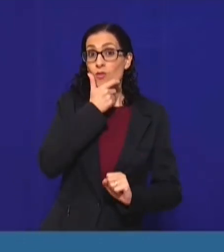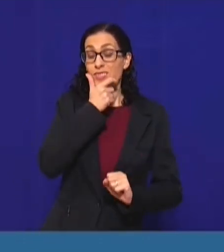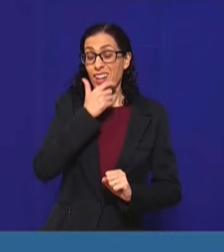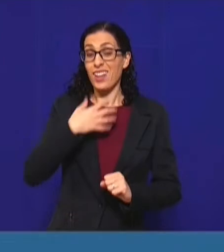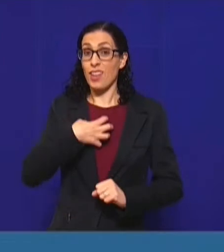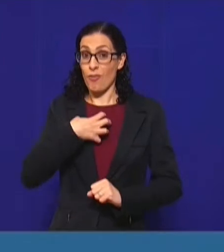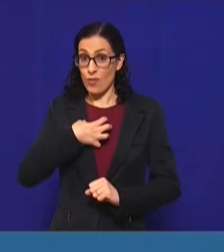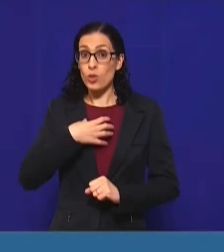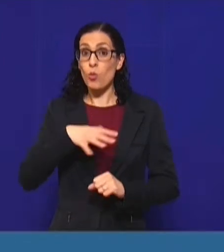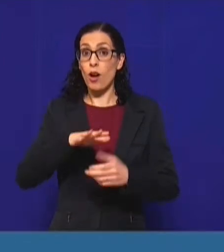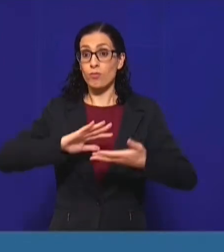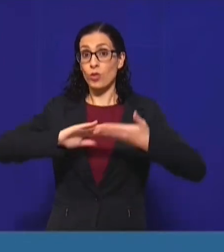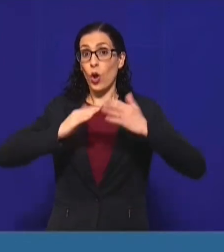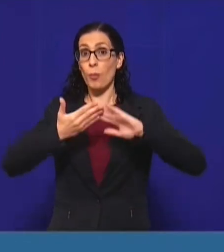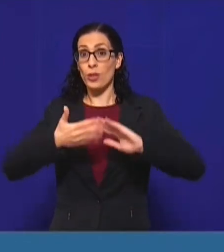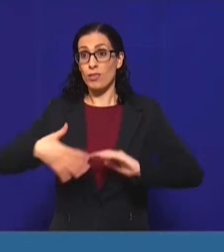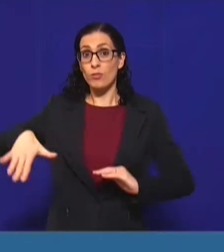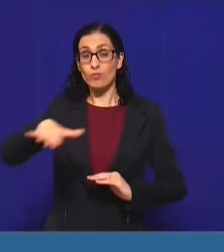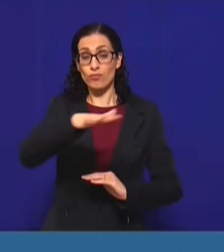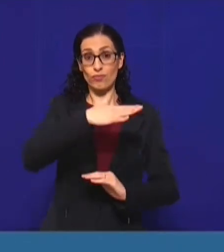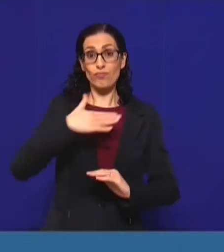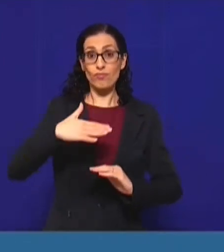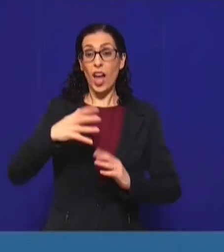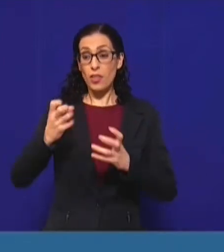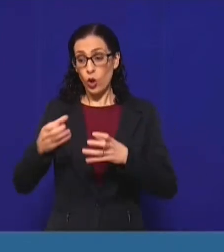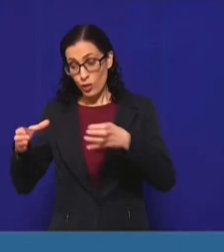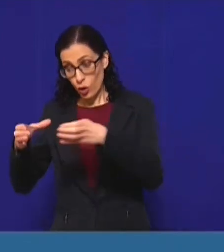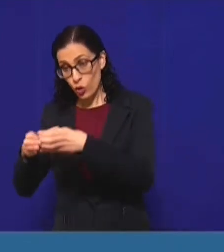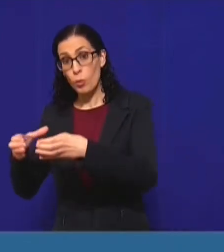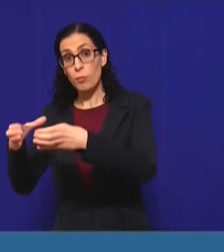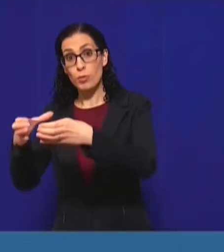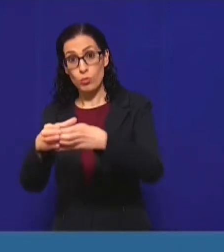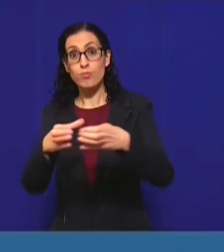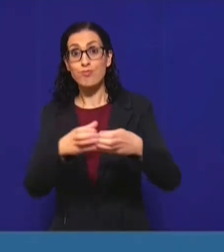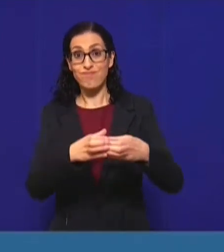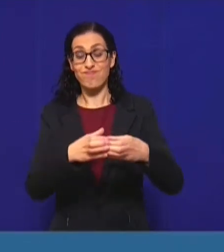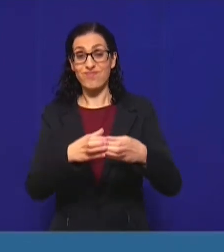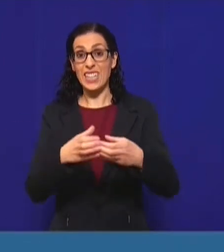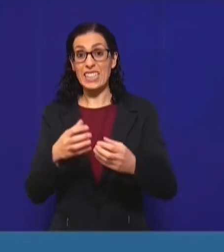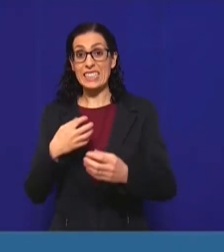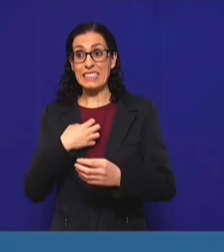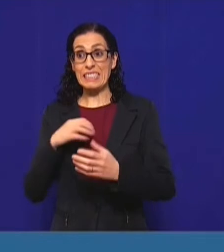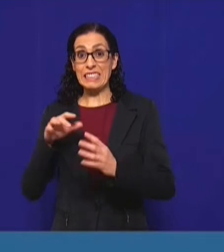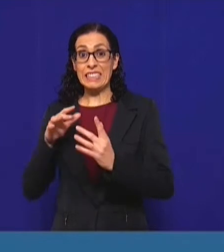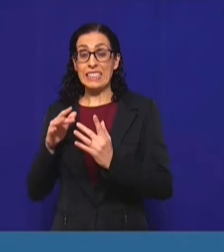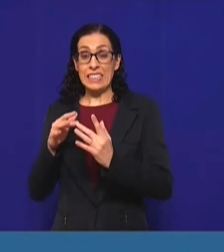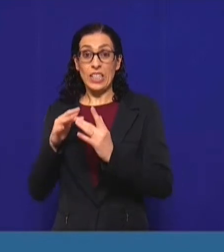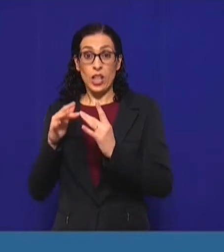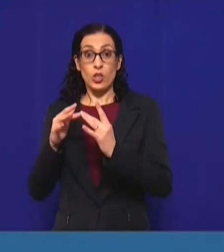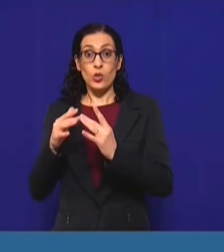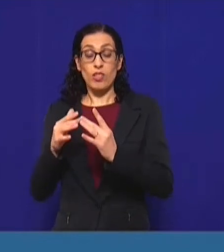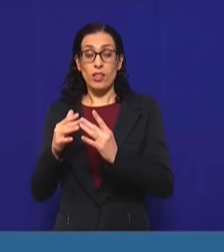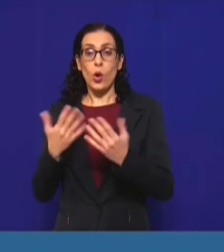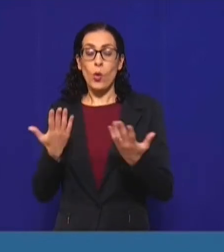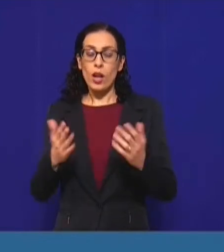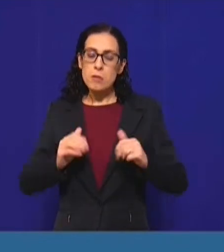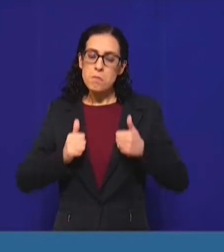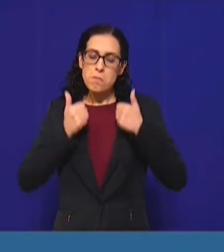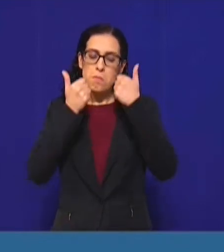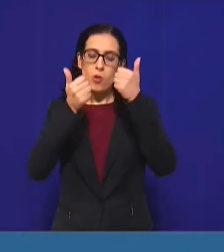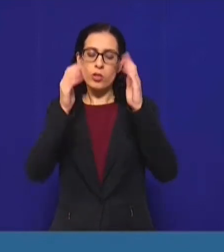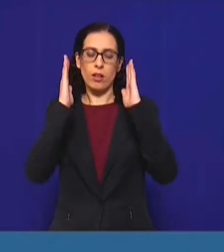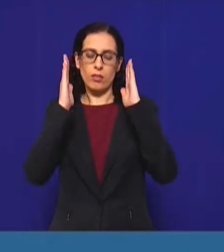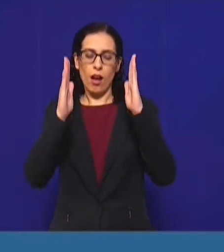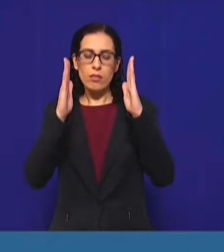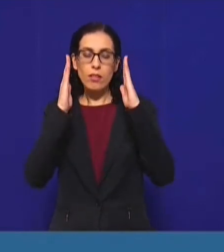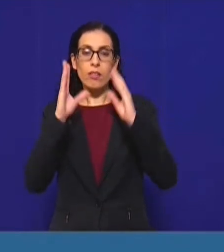qed ikollna clusters li jkunu relatati ma' dan il-varjant u allura importanti li nkomplu nsegwu il-miżuri